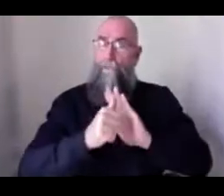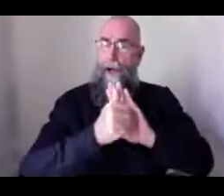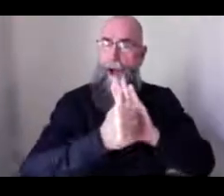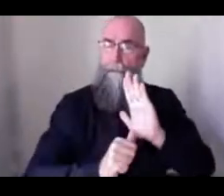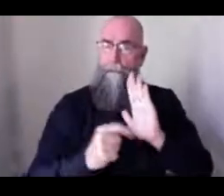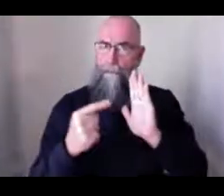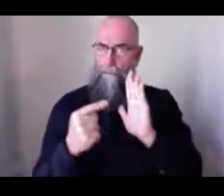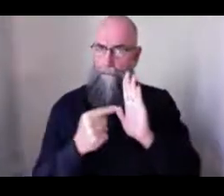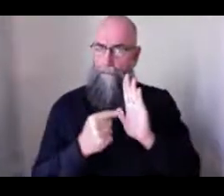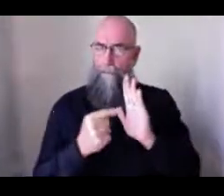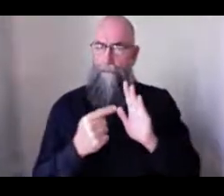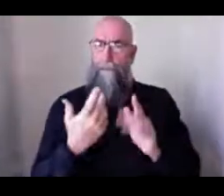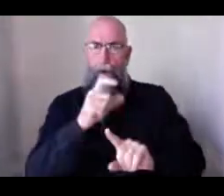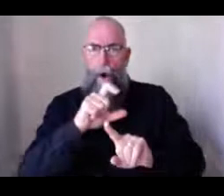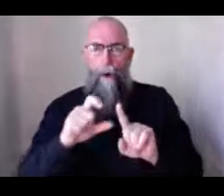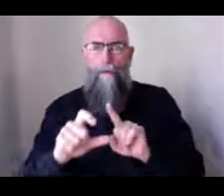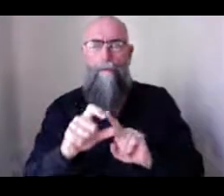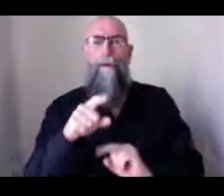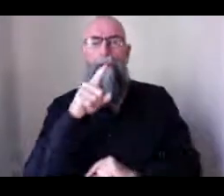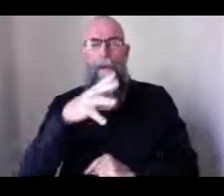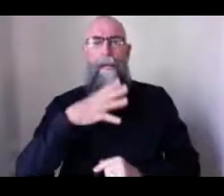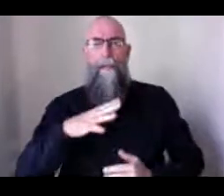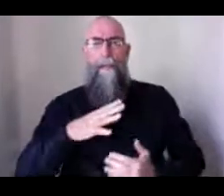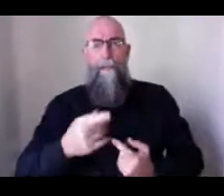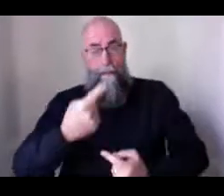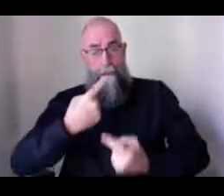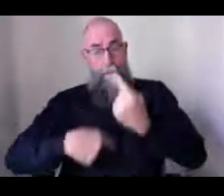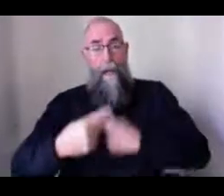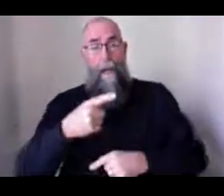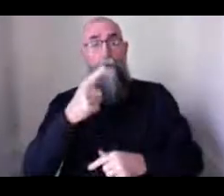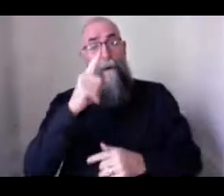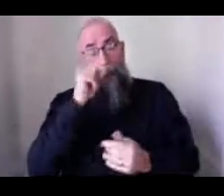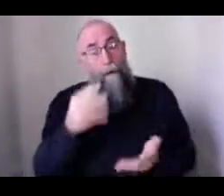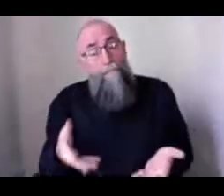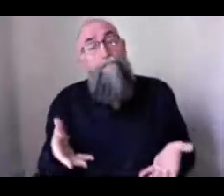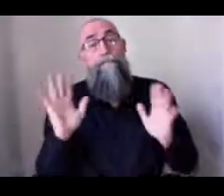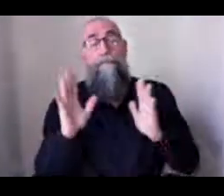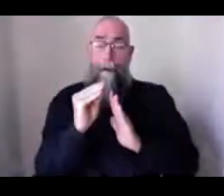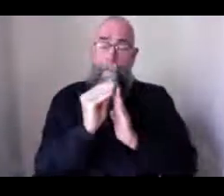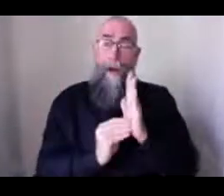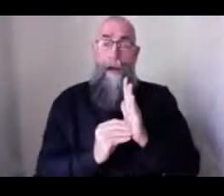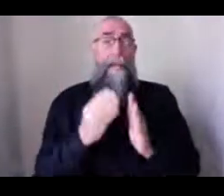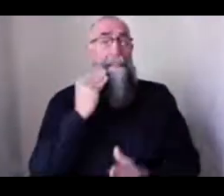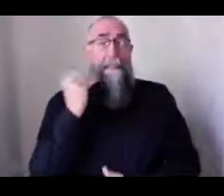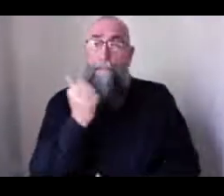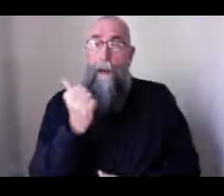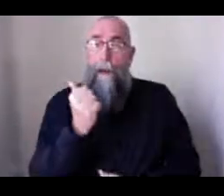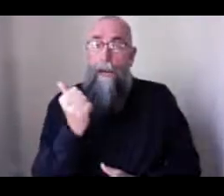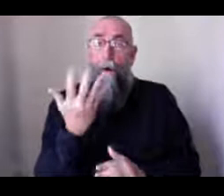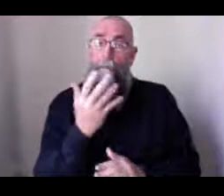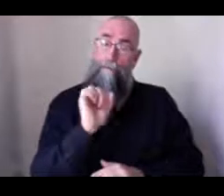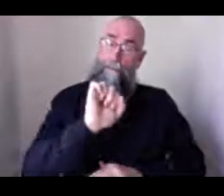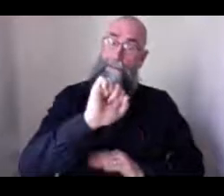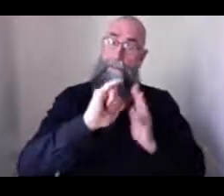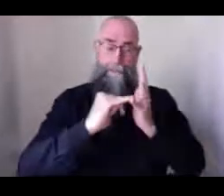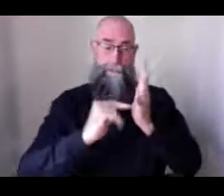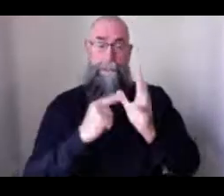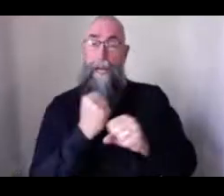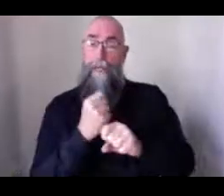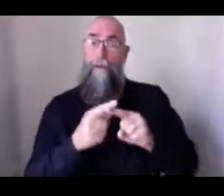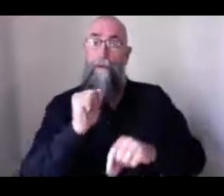creation, development and or presentation of new work. So basically you can apply for whatever stage you're at in the development of your project or your